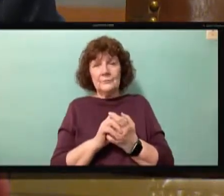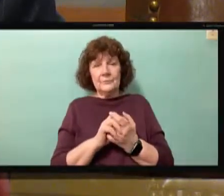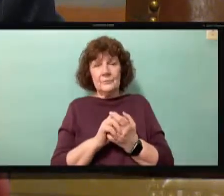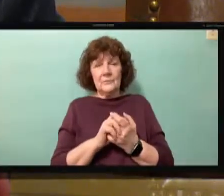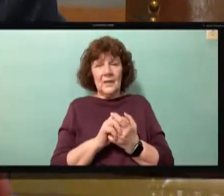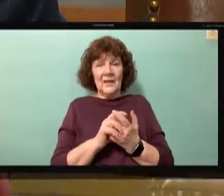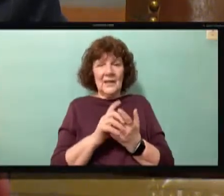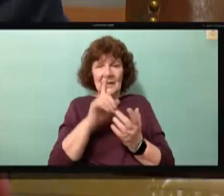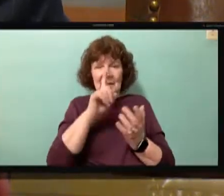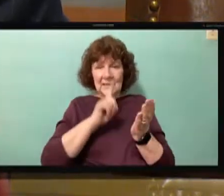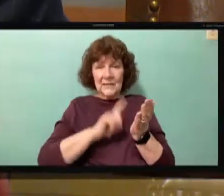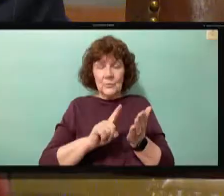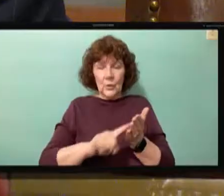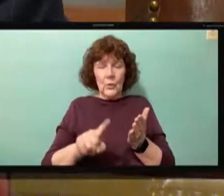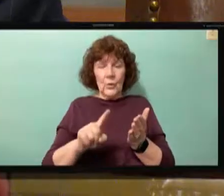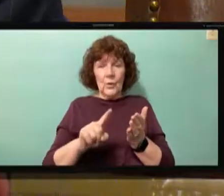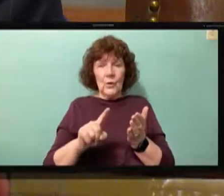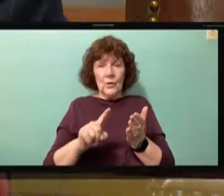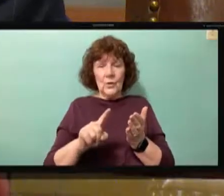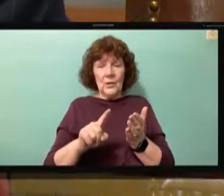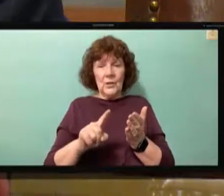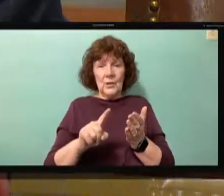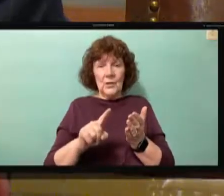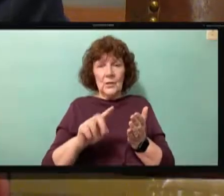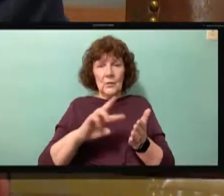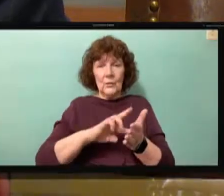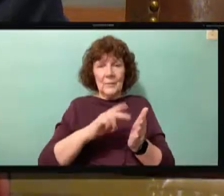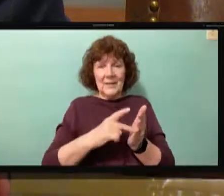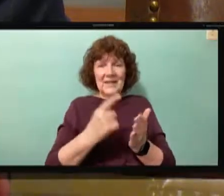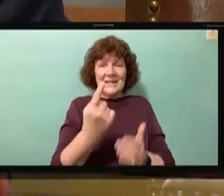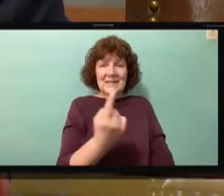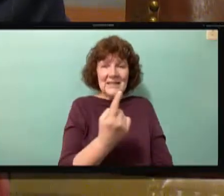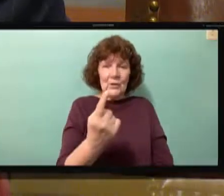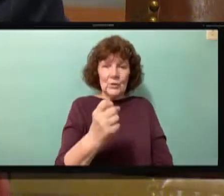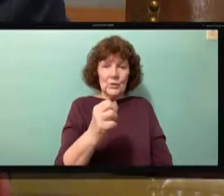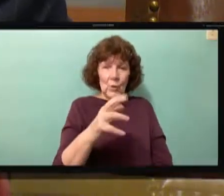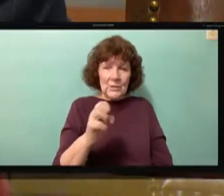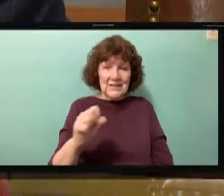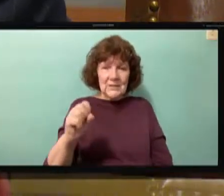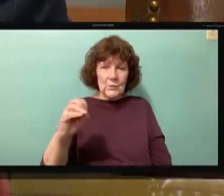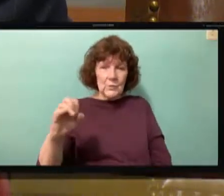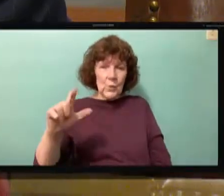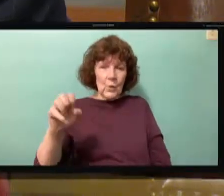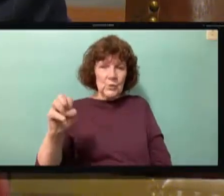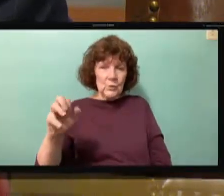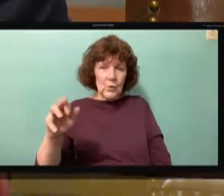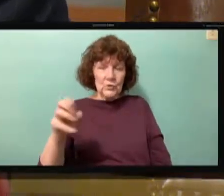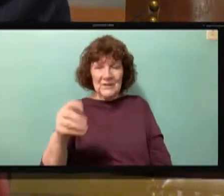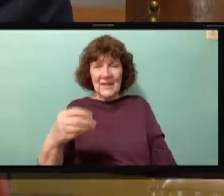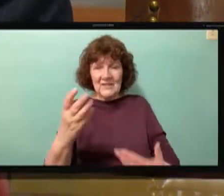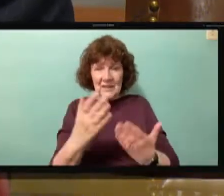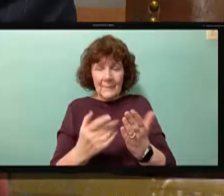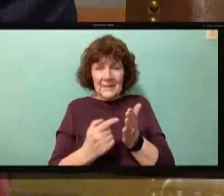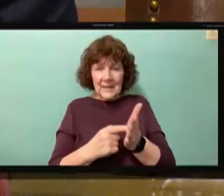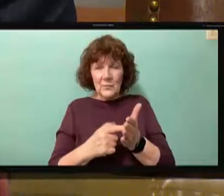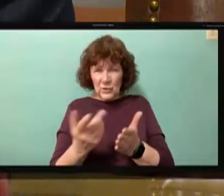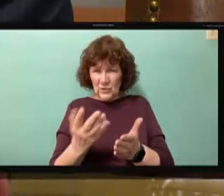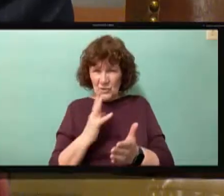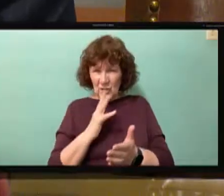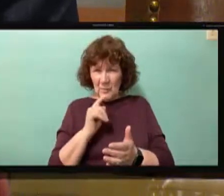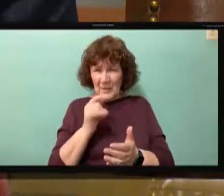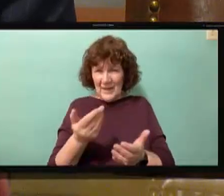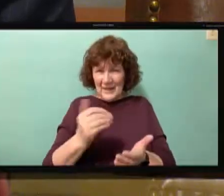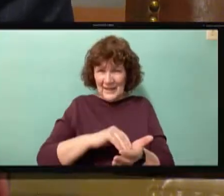exploring the definitions of the single source versus, the sole source. You gave some examples. Could you kind of just revisit as far as a working